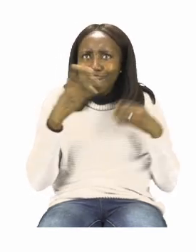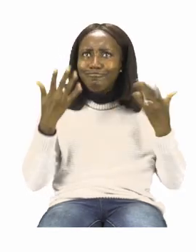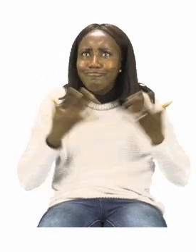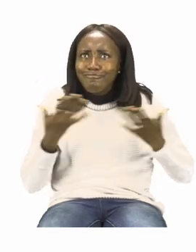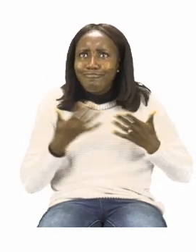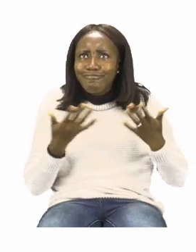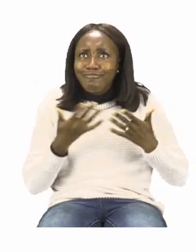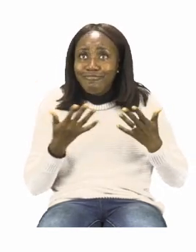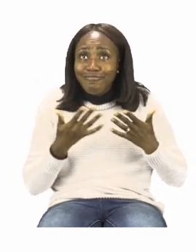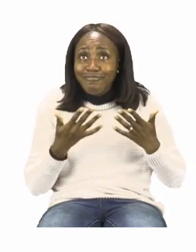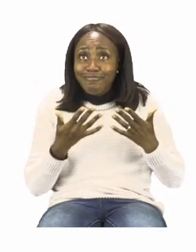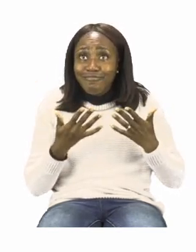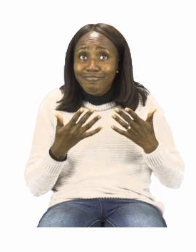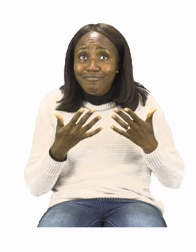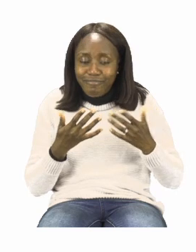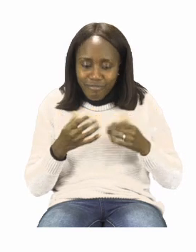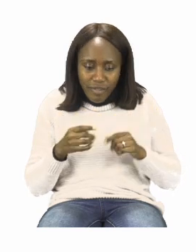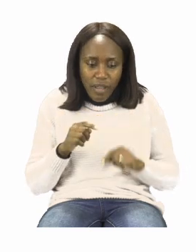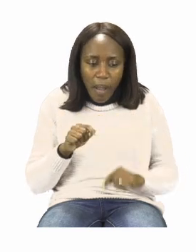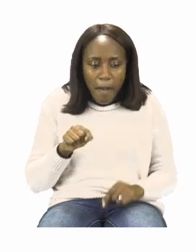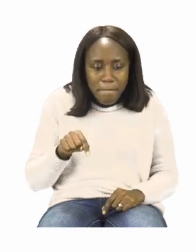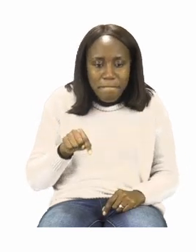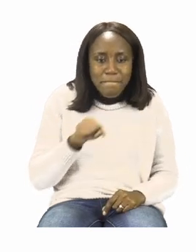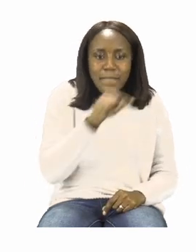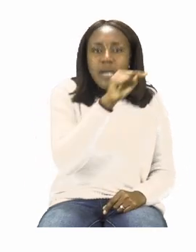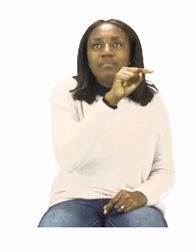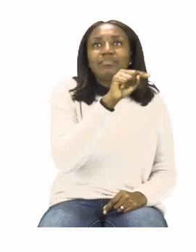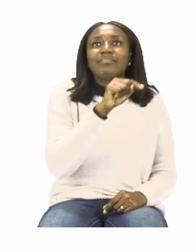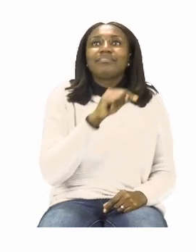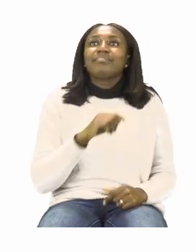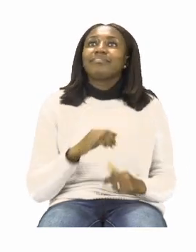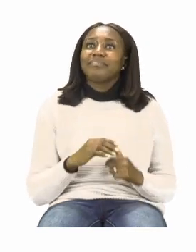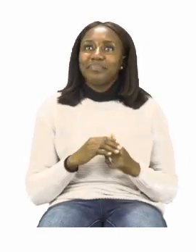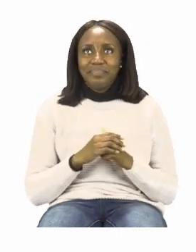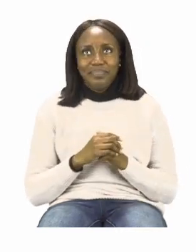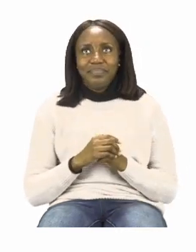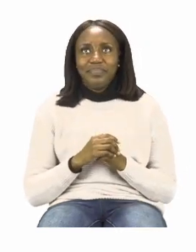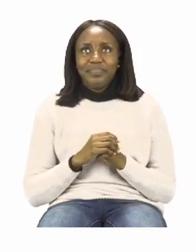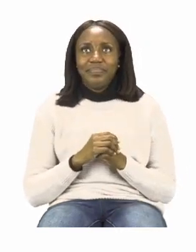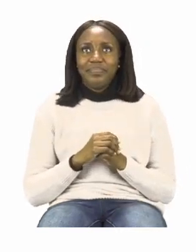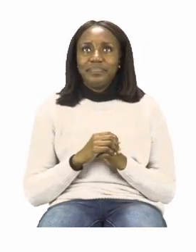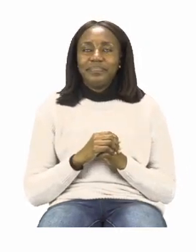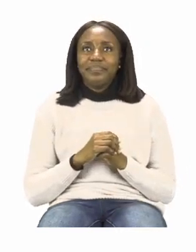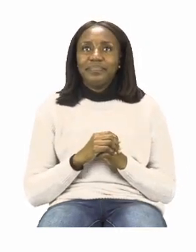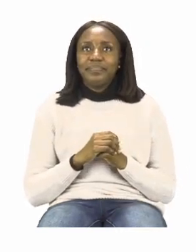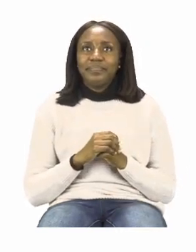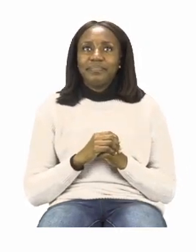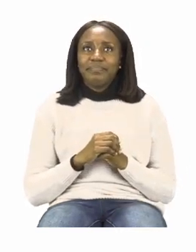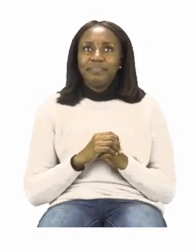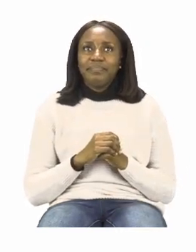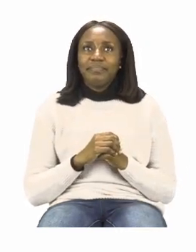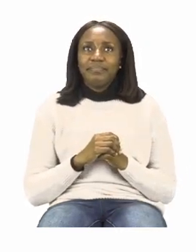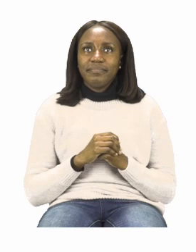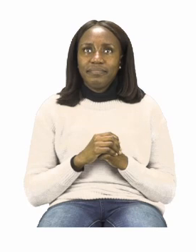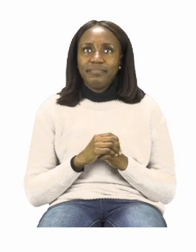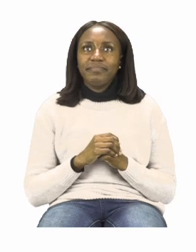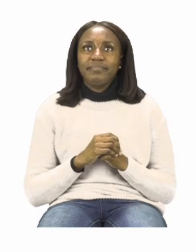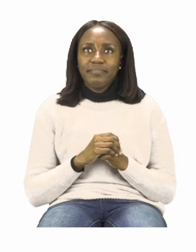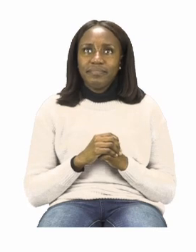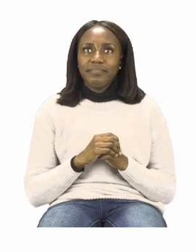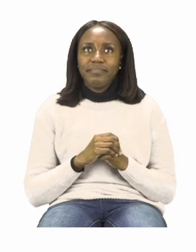number that matches with this picture. That number will